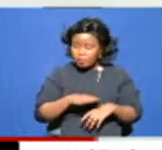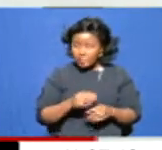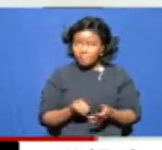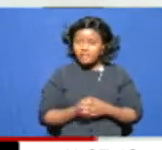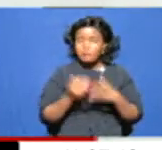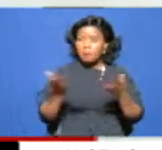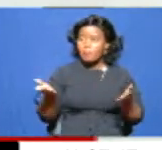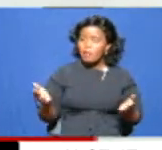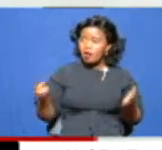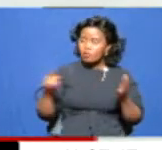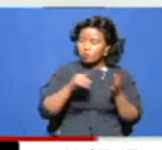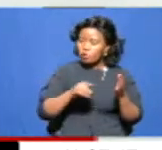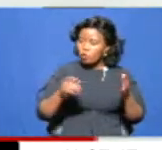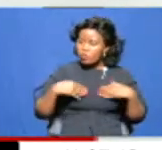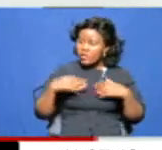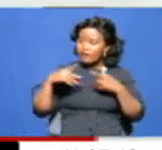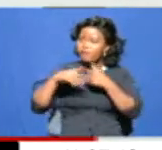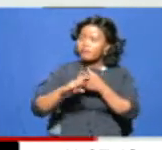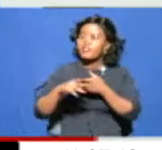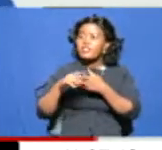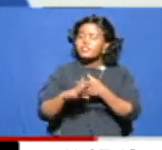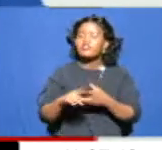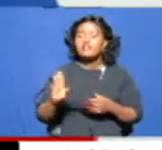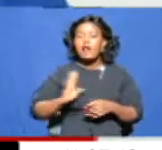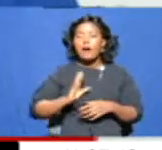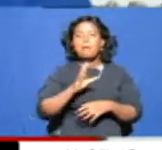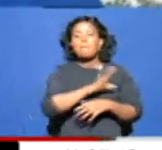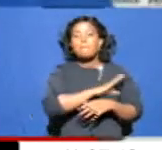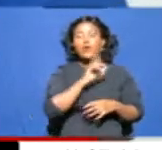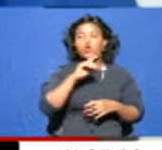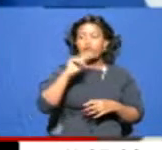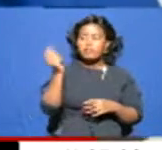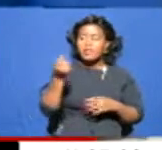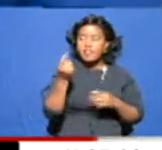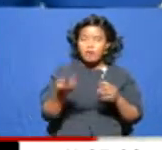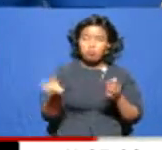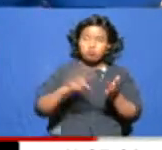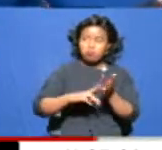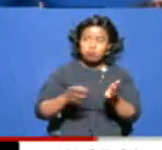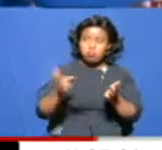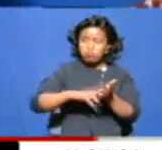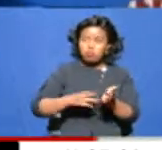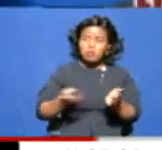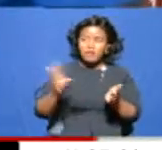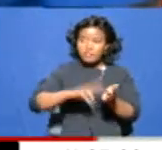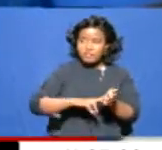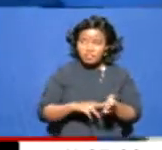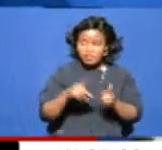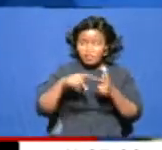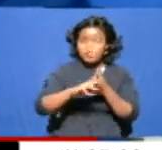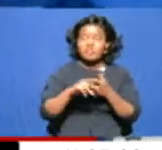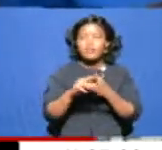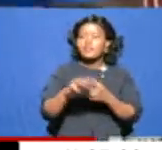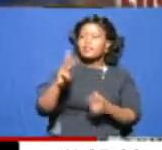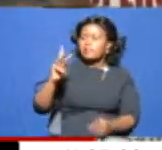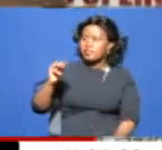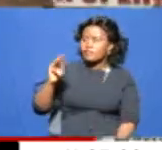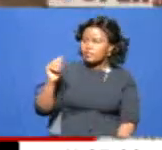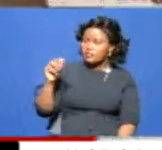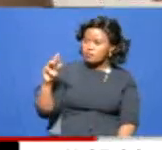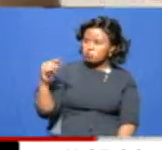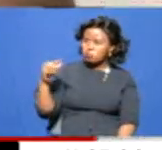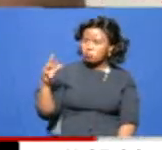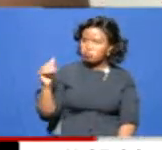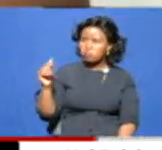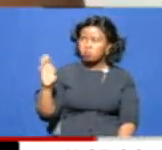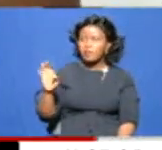the Engineers Board of Kenya registrar. This is Engineer Margaret Ogai, as well as Engineer